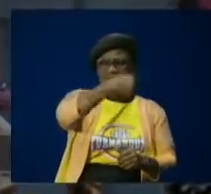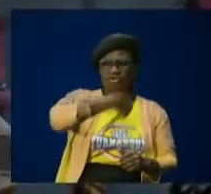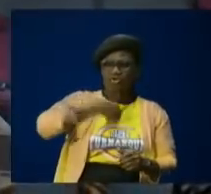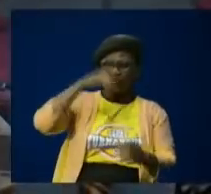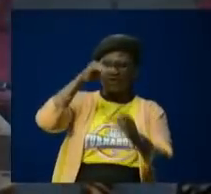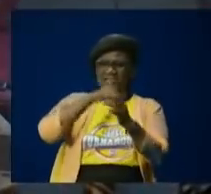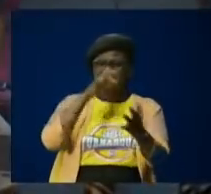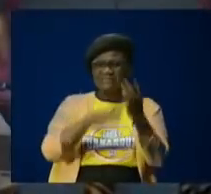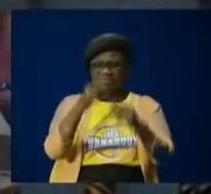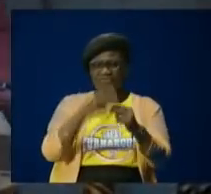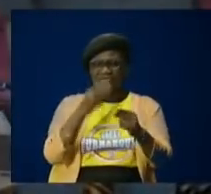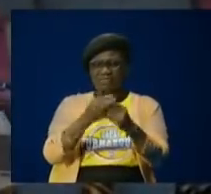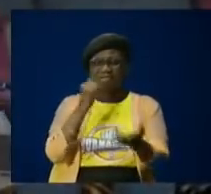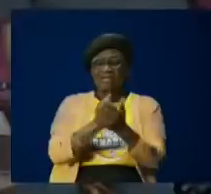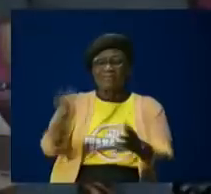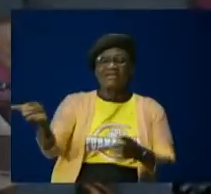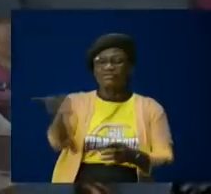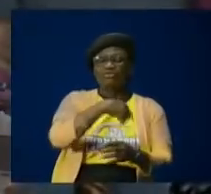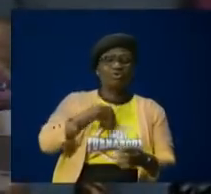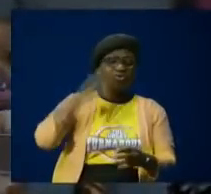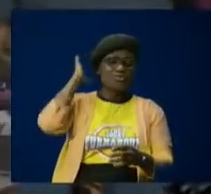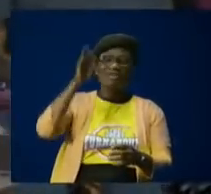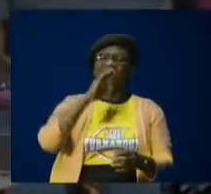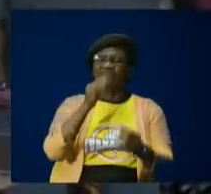You will finish well.